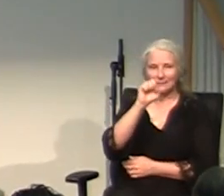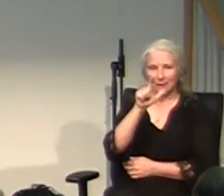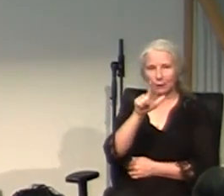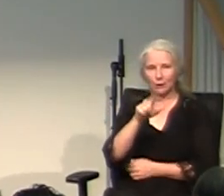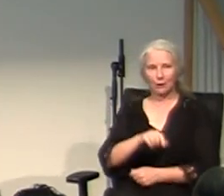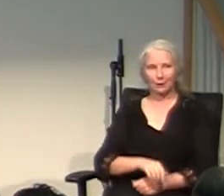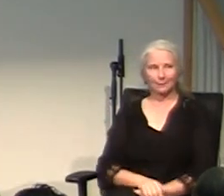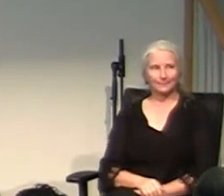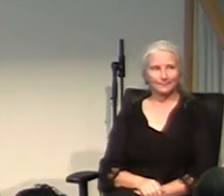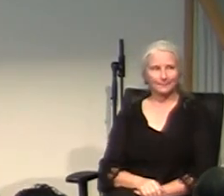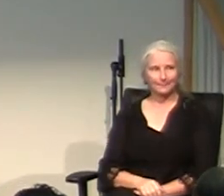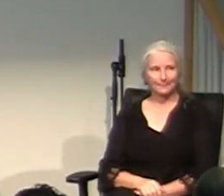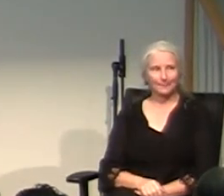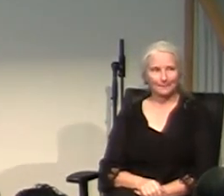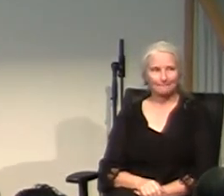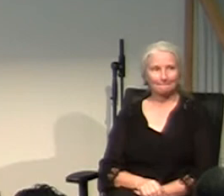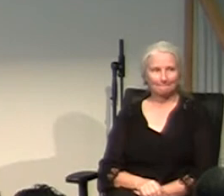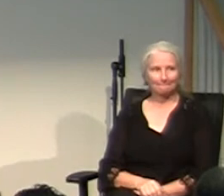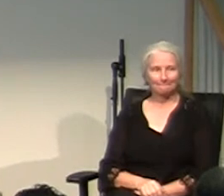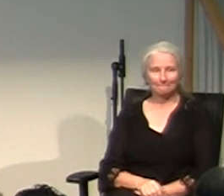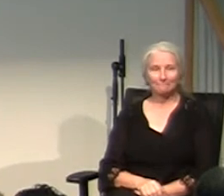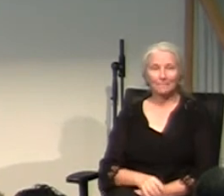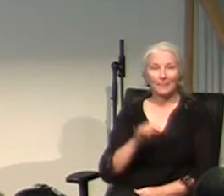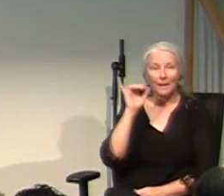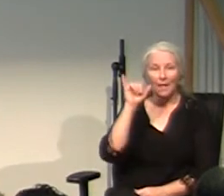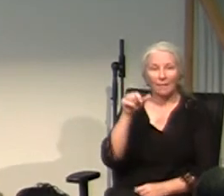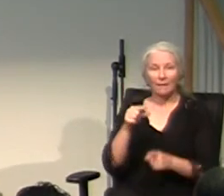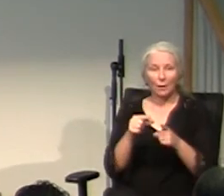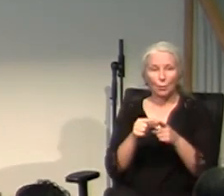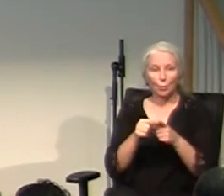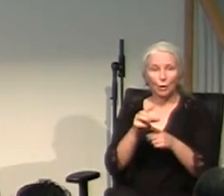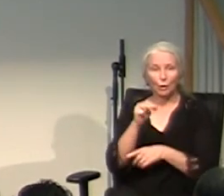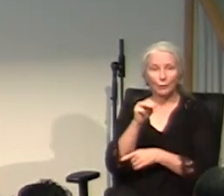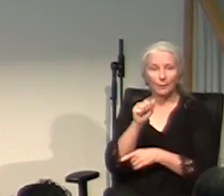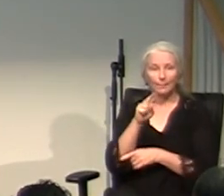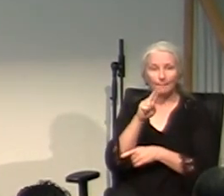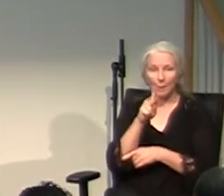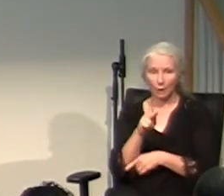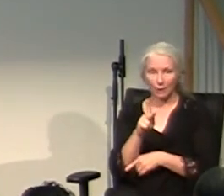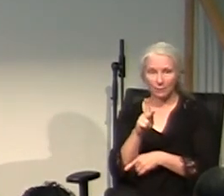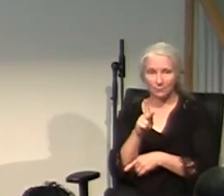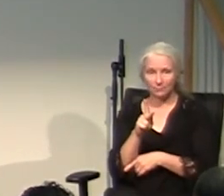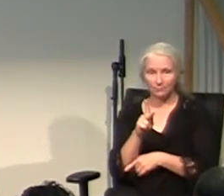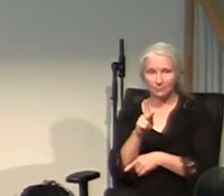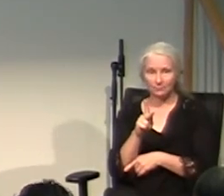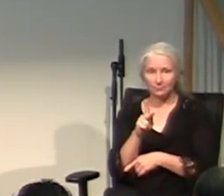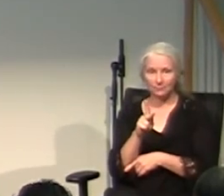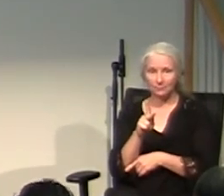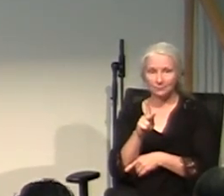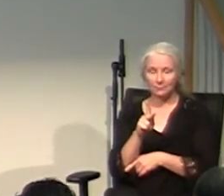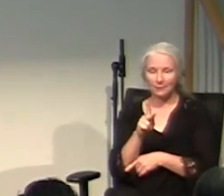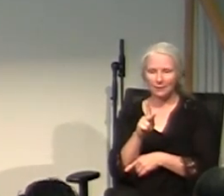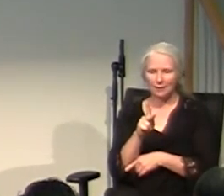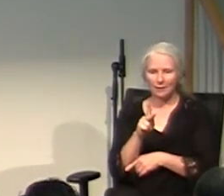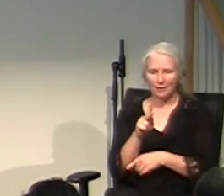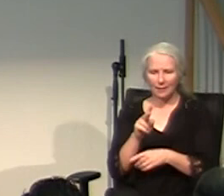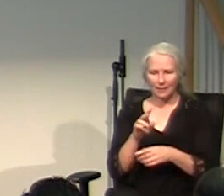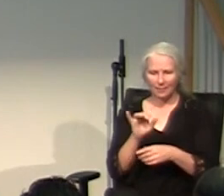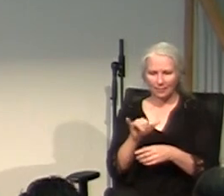Now, the beast has a mark. That word mark, I think it's 8 times in the book of Revelation, is character.